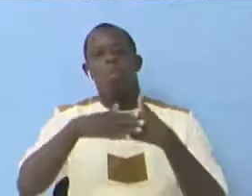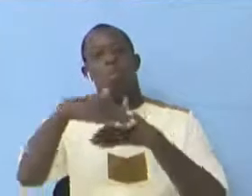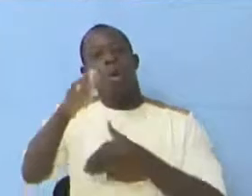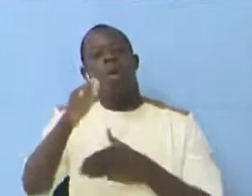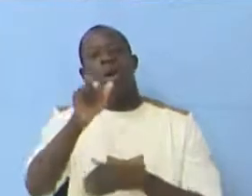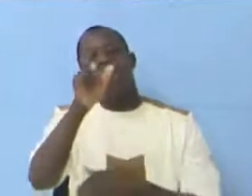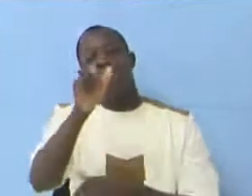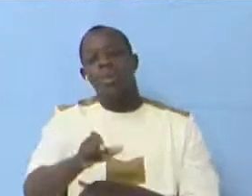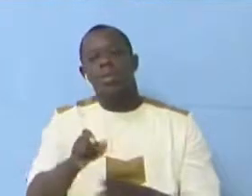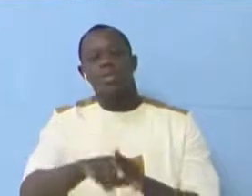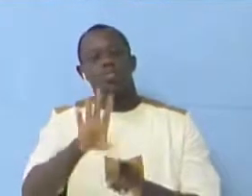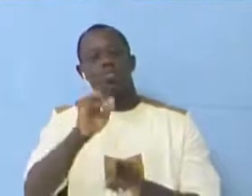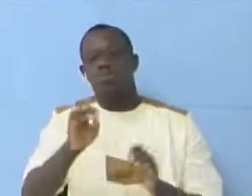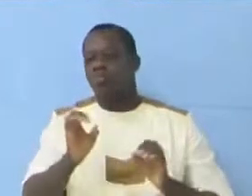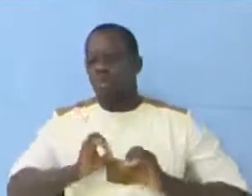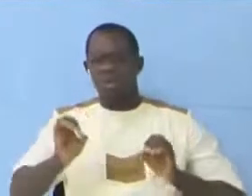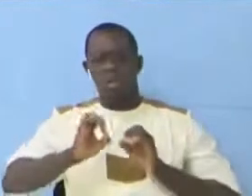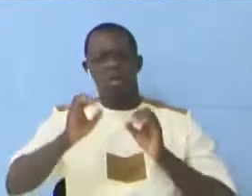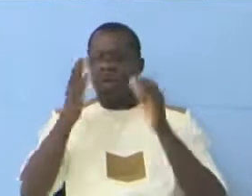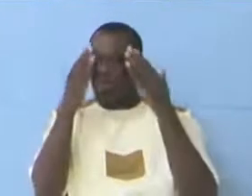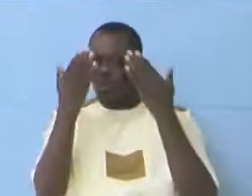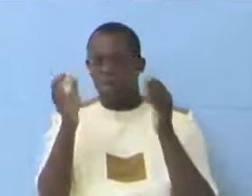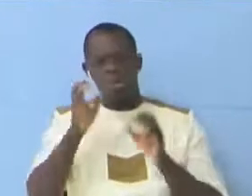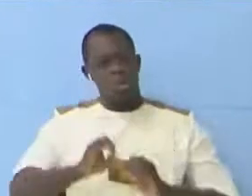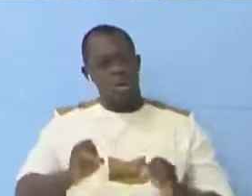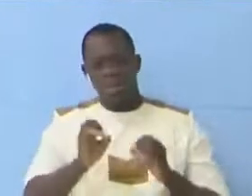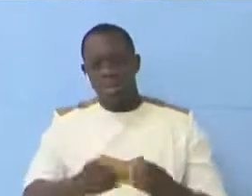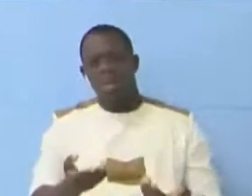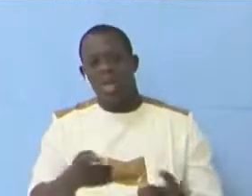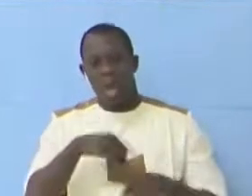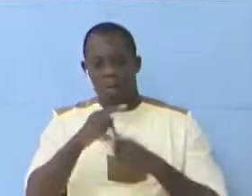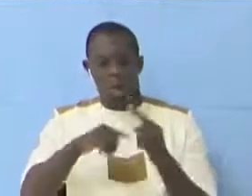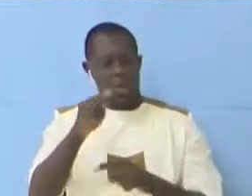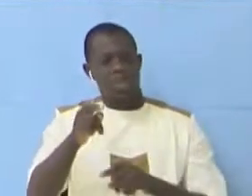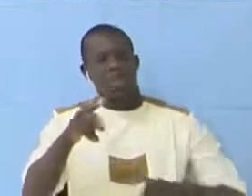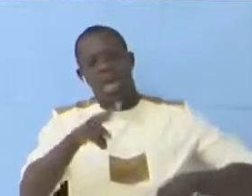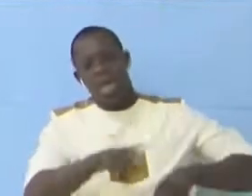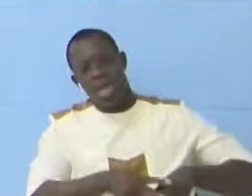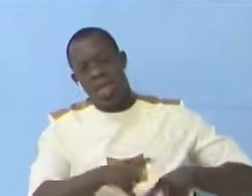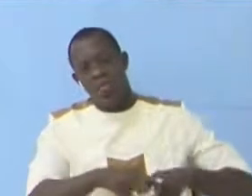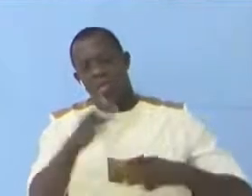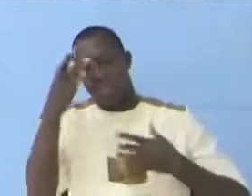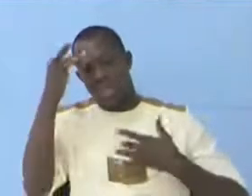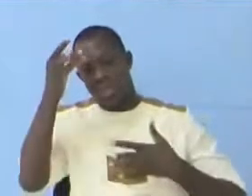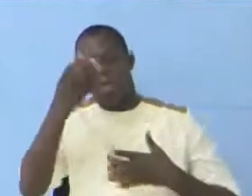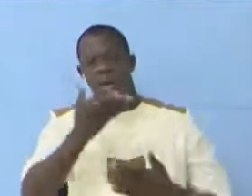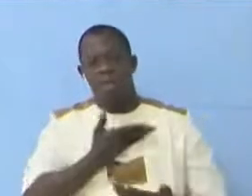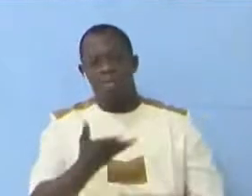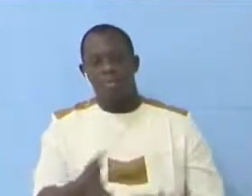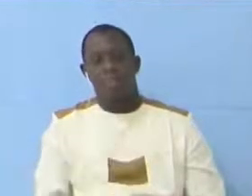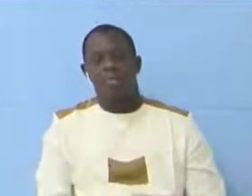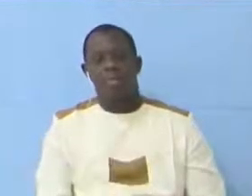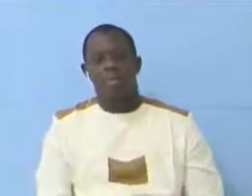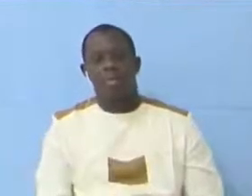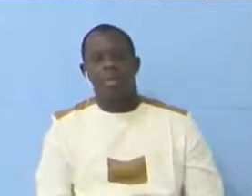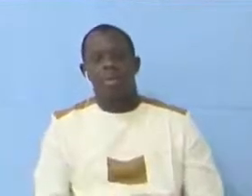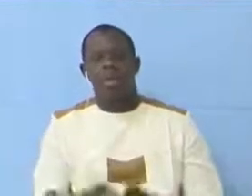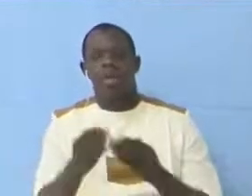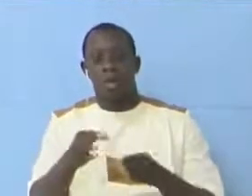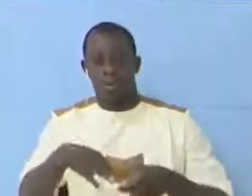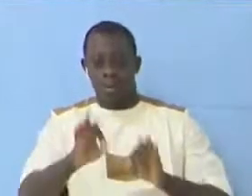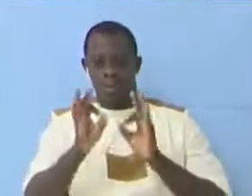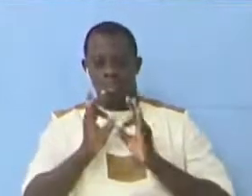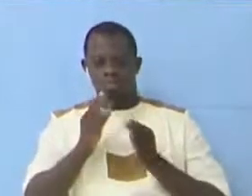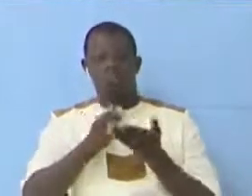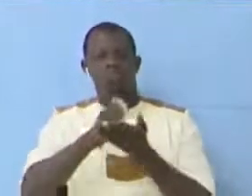those afflicted with the disease? Ñooñu nak ñoom xamuñ ci dara ñoom ñi nga xam ne ñoom la febar bi daloon. You take them through a program